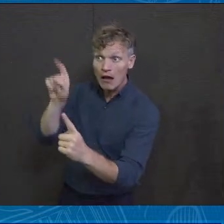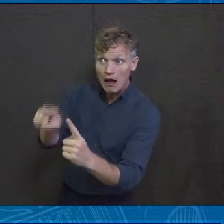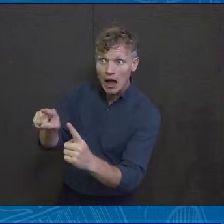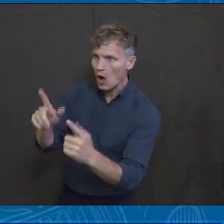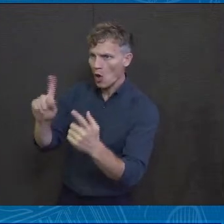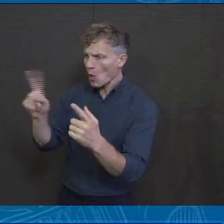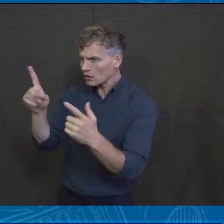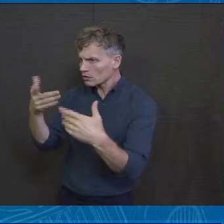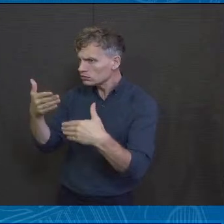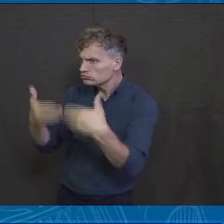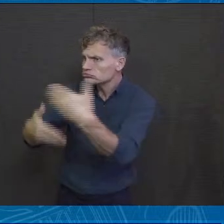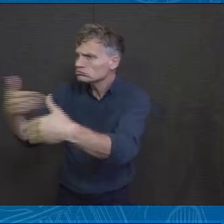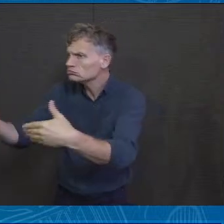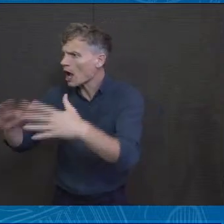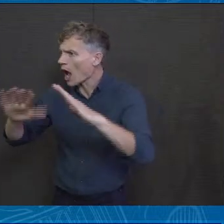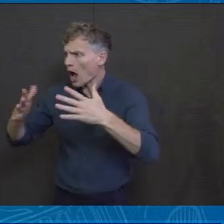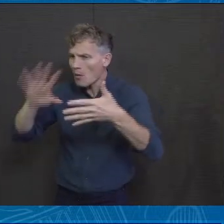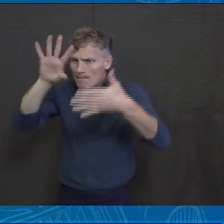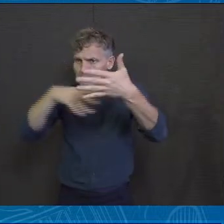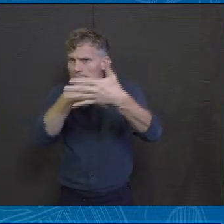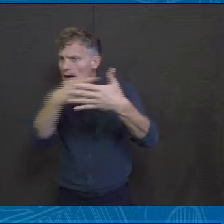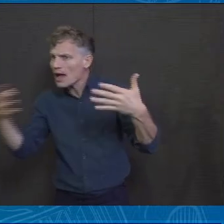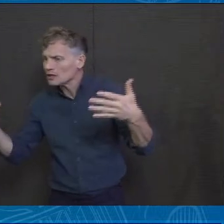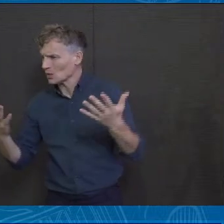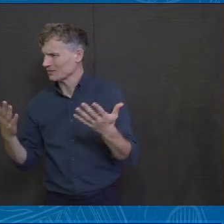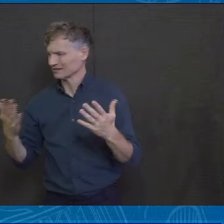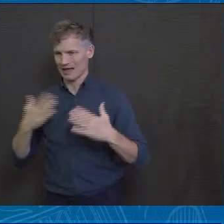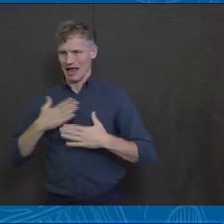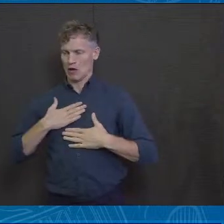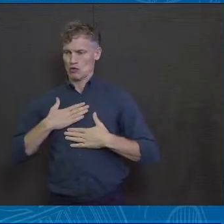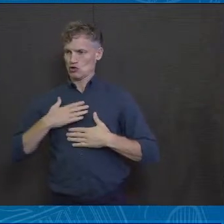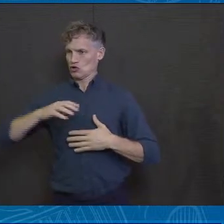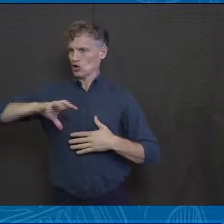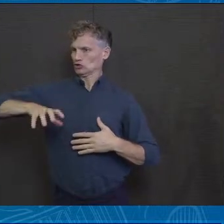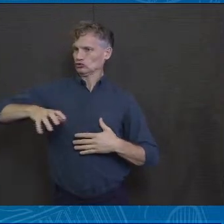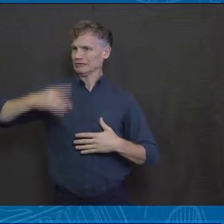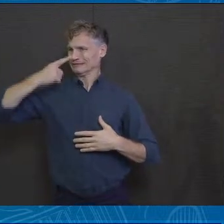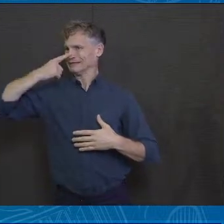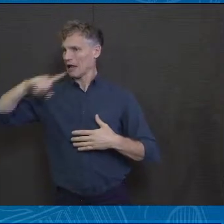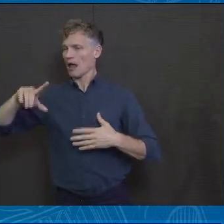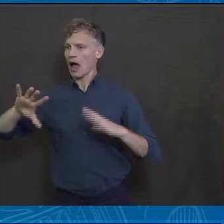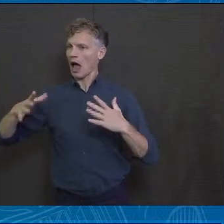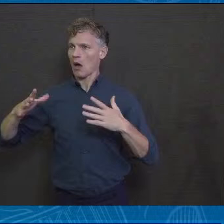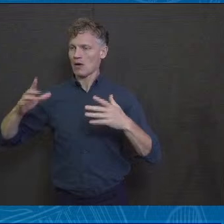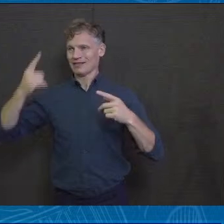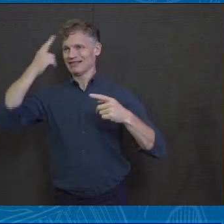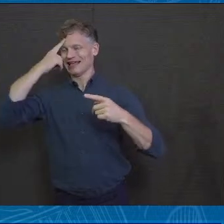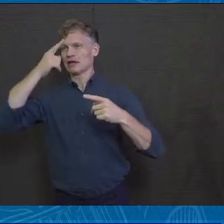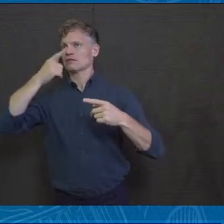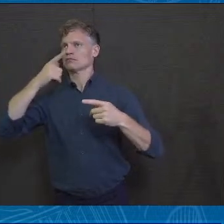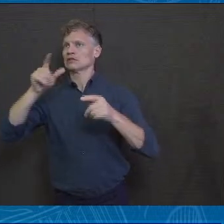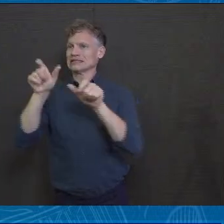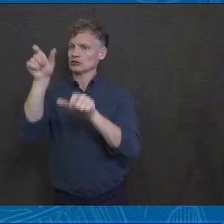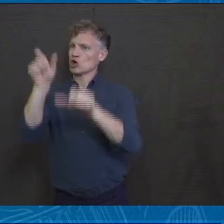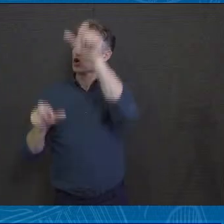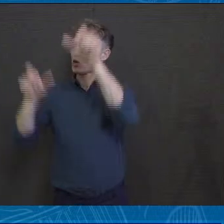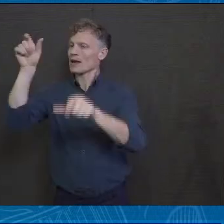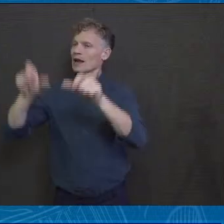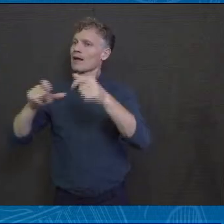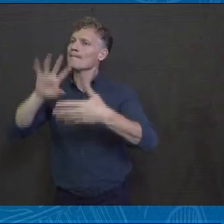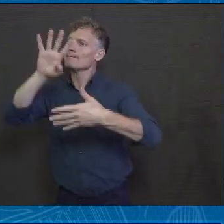develop the measure for the urban planning in our country. This is like we done it for a long time,